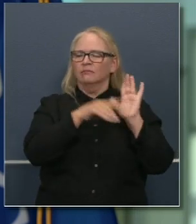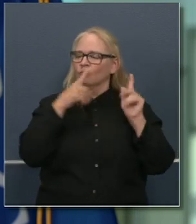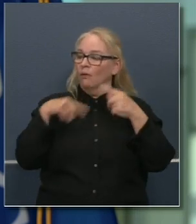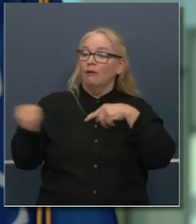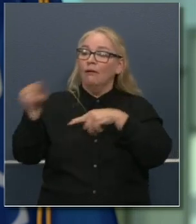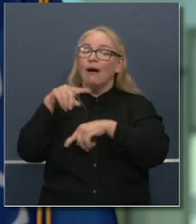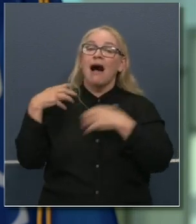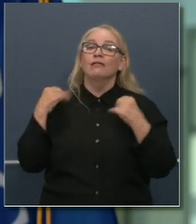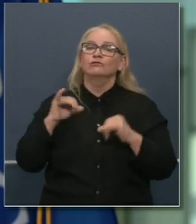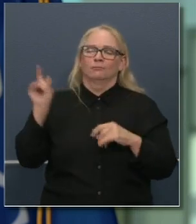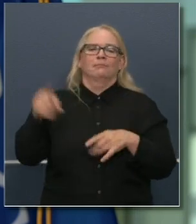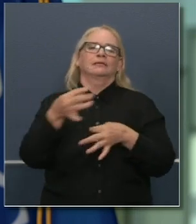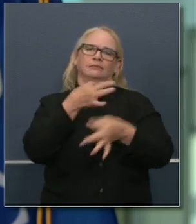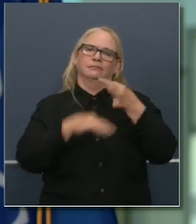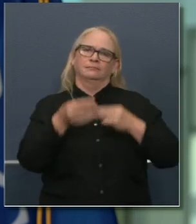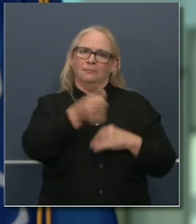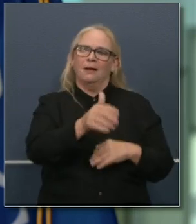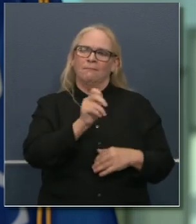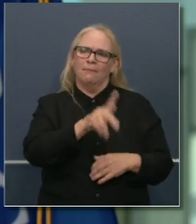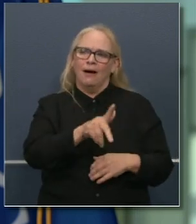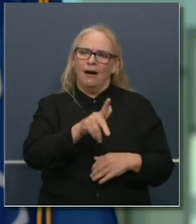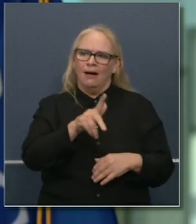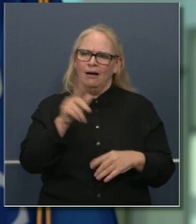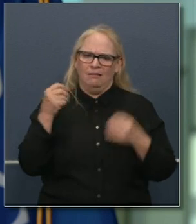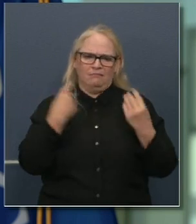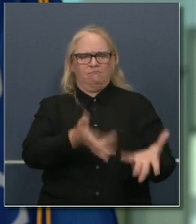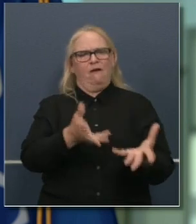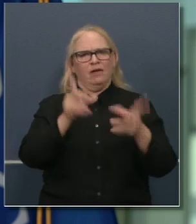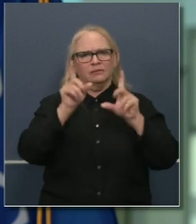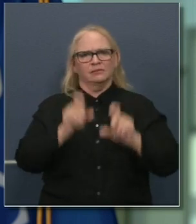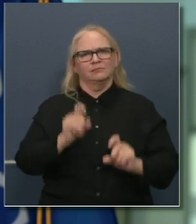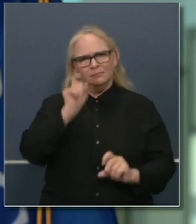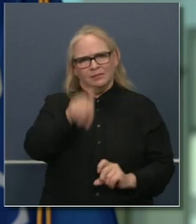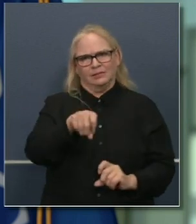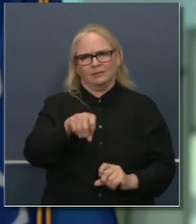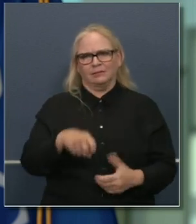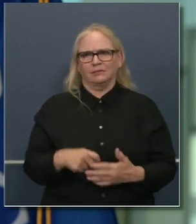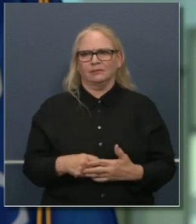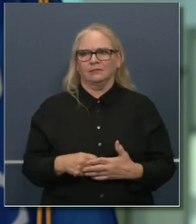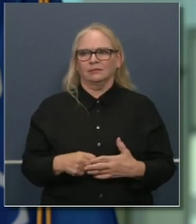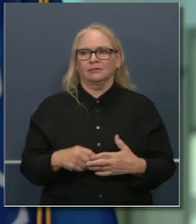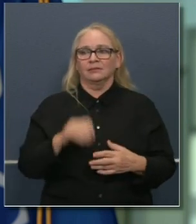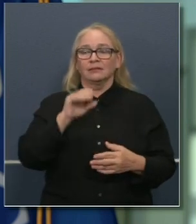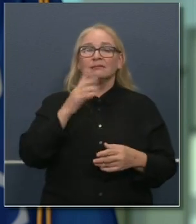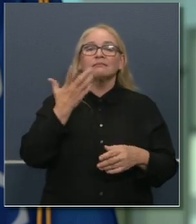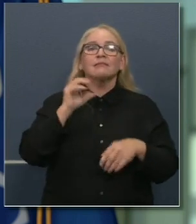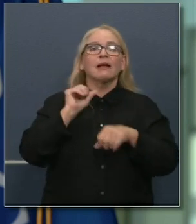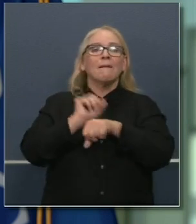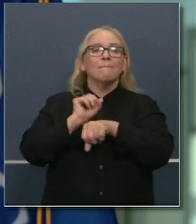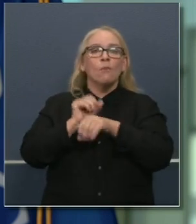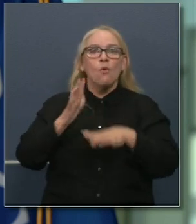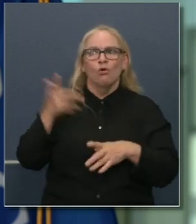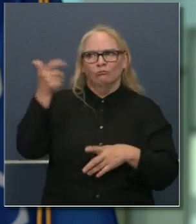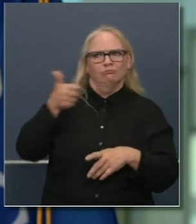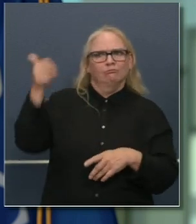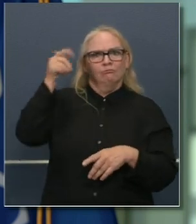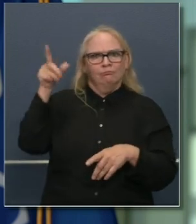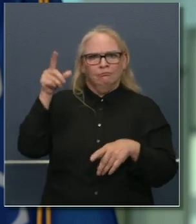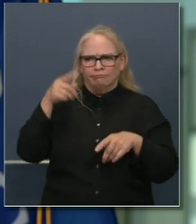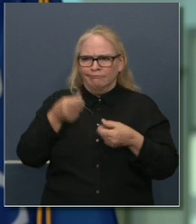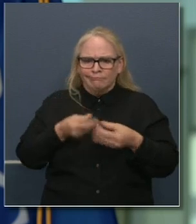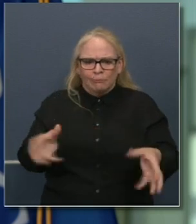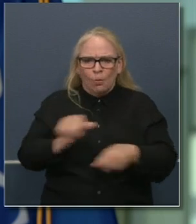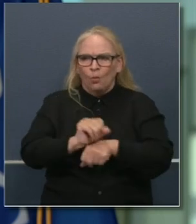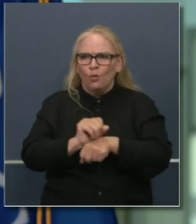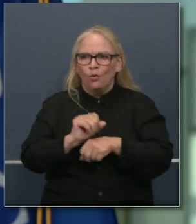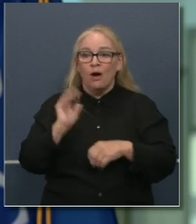reimburse and to provide for those tests. Employer responsibility. Employers include our responsibility as a